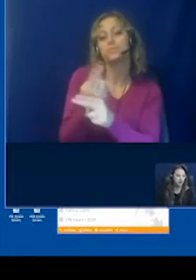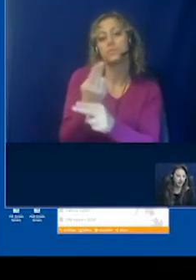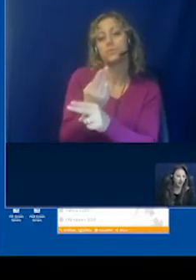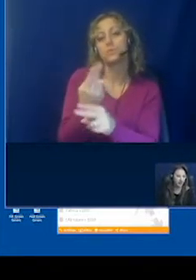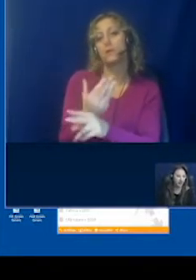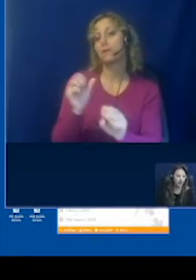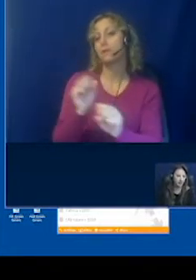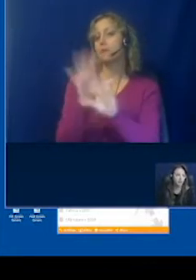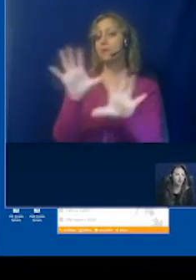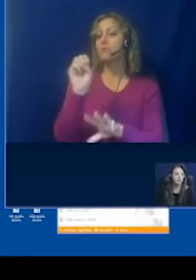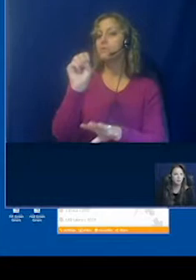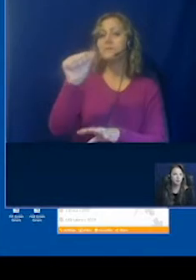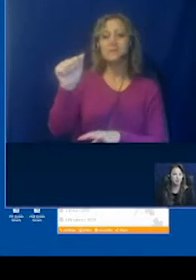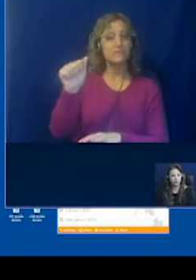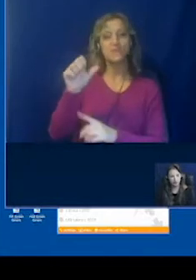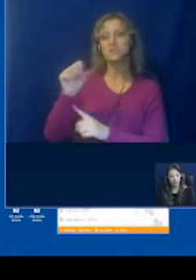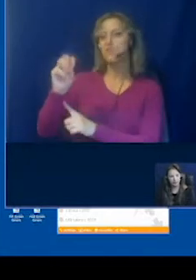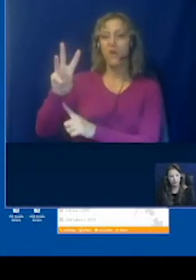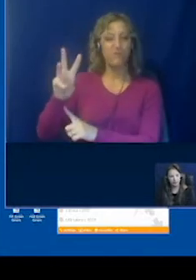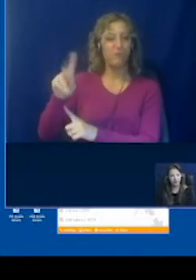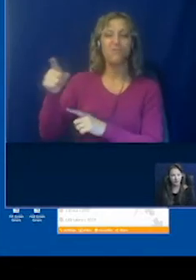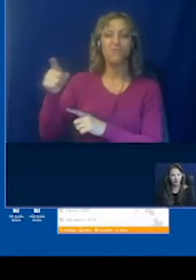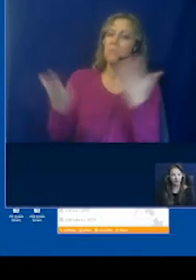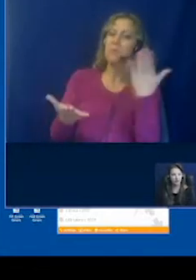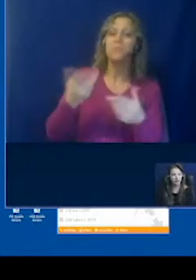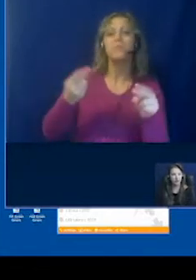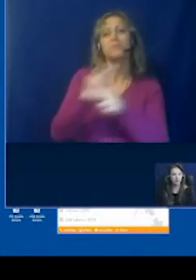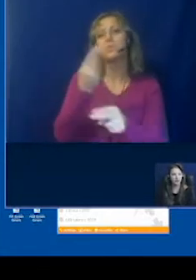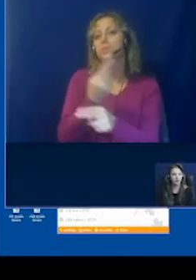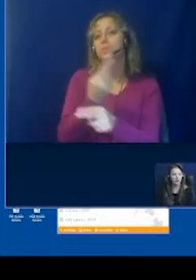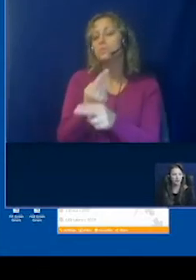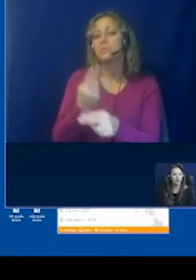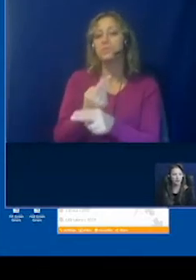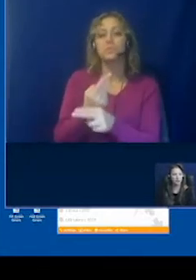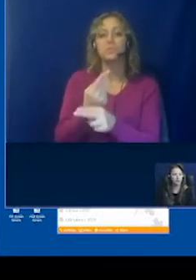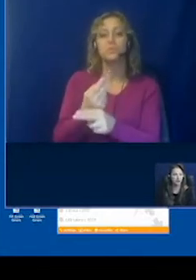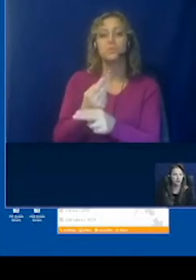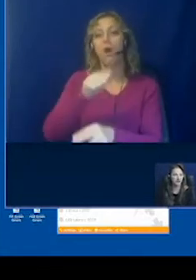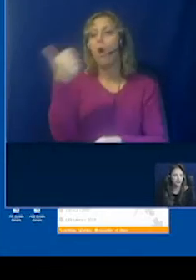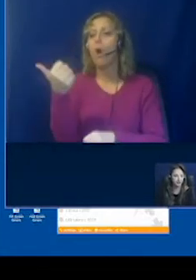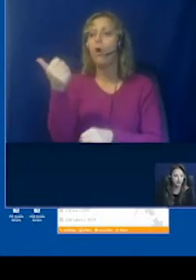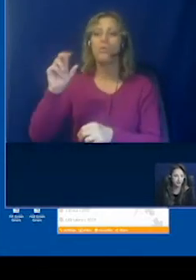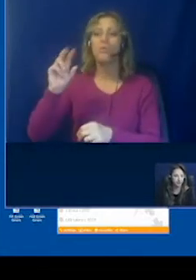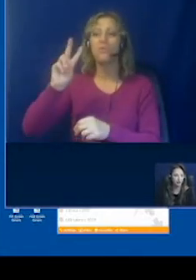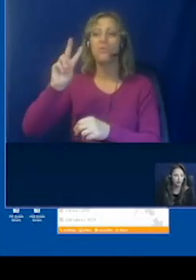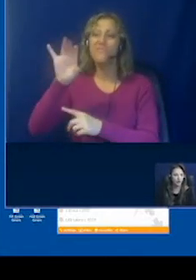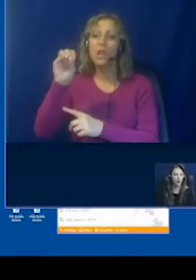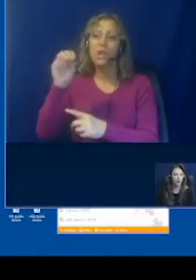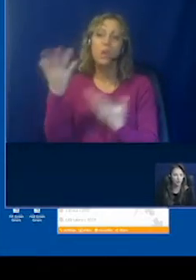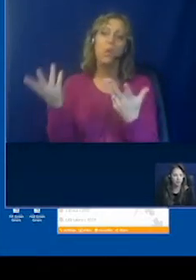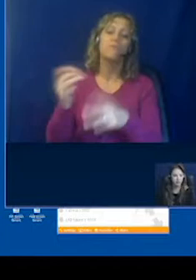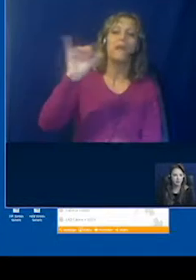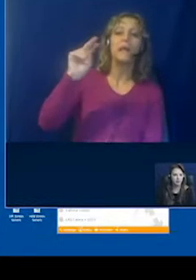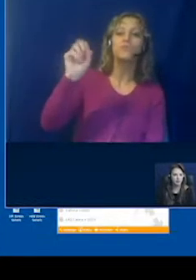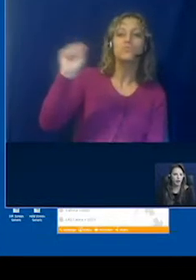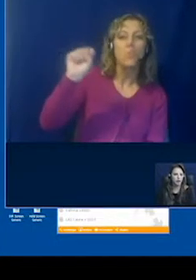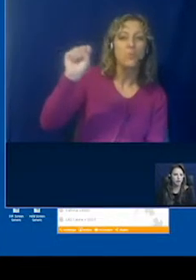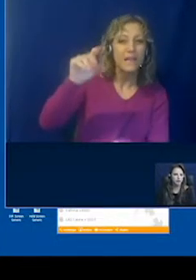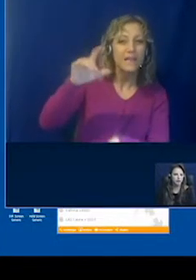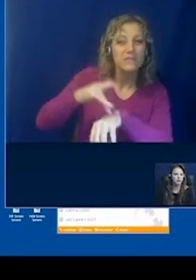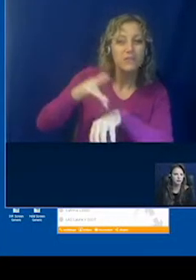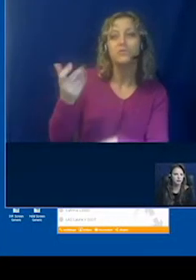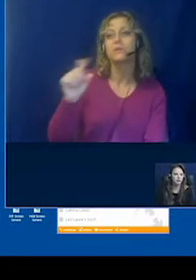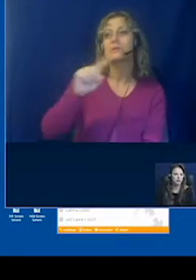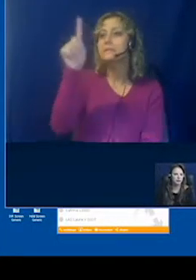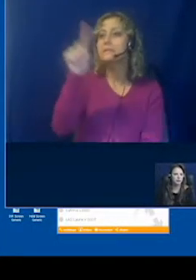ClearC application. They may be using another video application like InTouch or Z